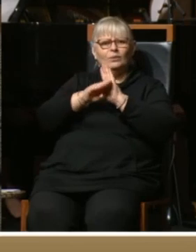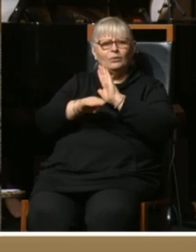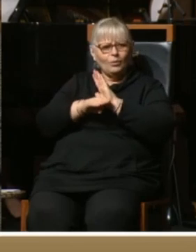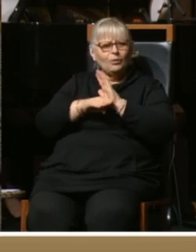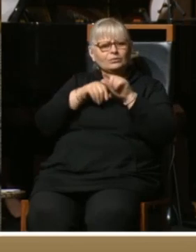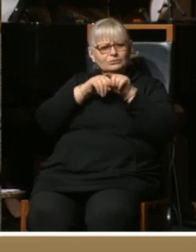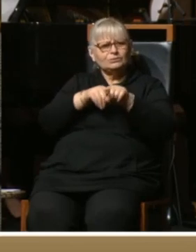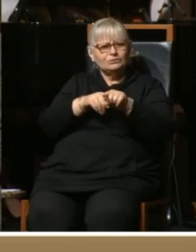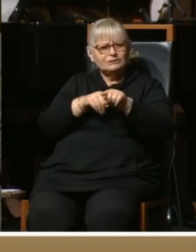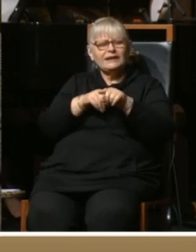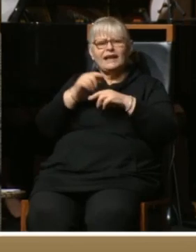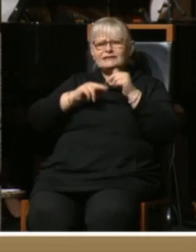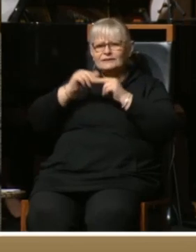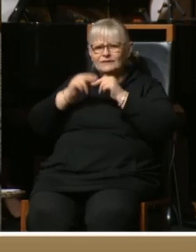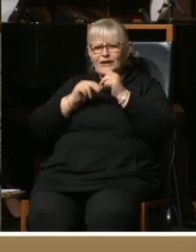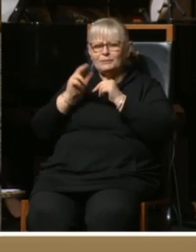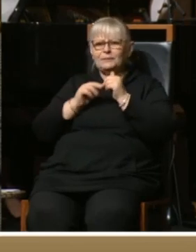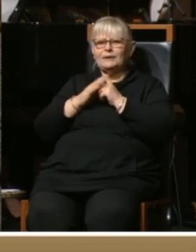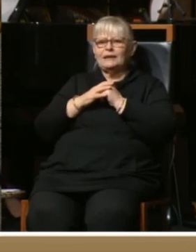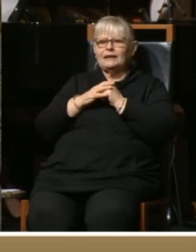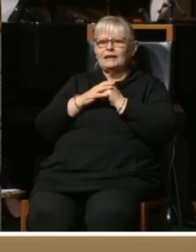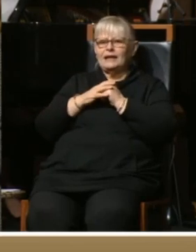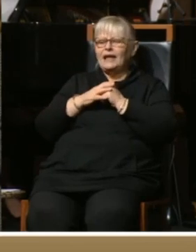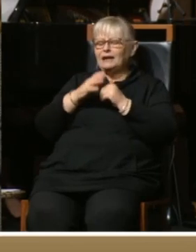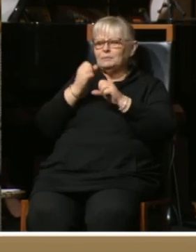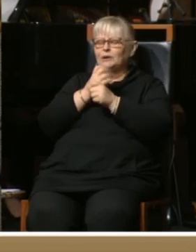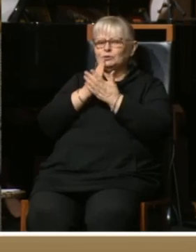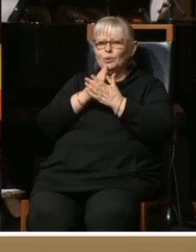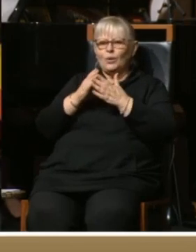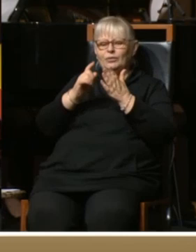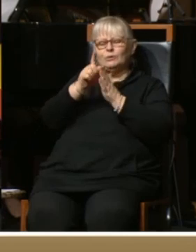justly as God loves those who are just. Thank you very much.